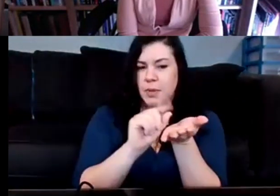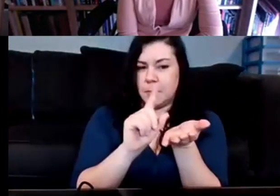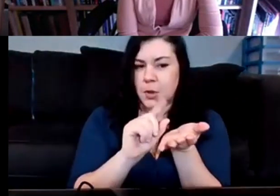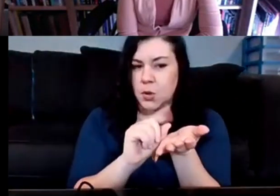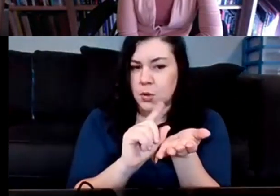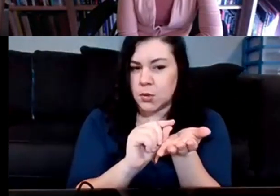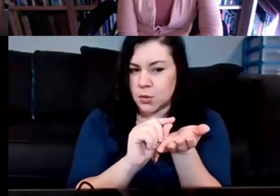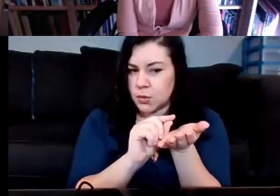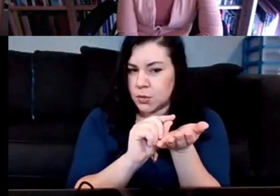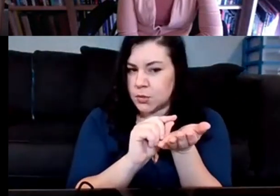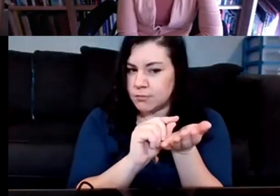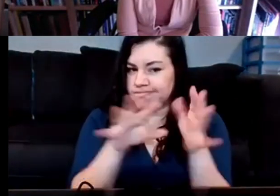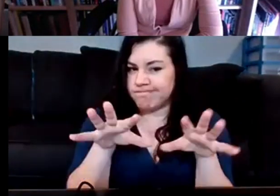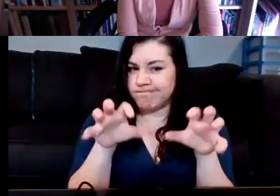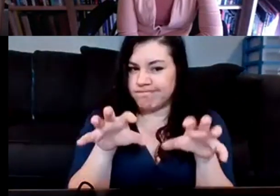started